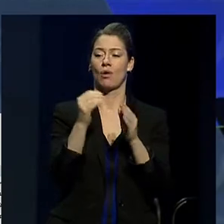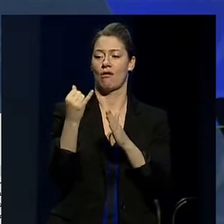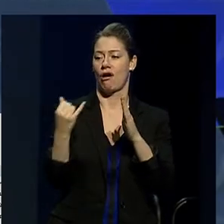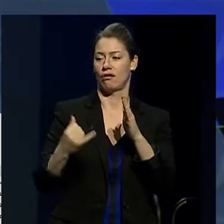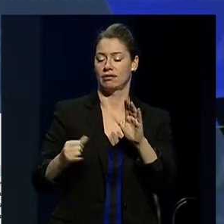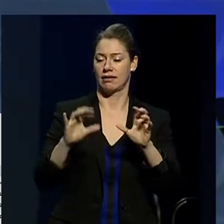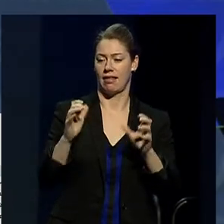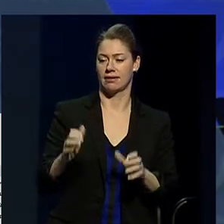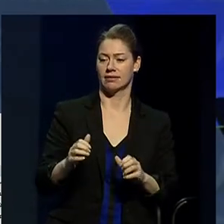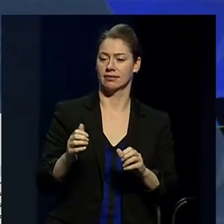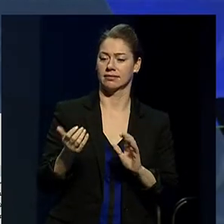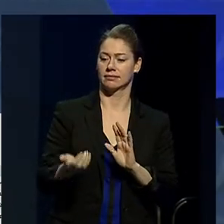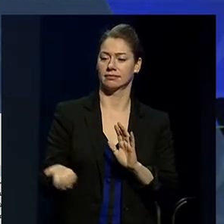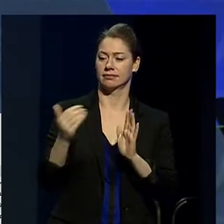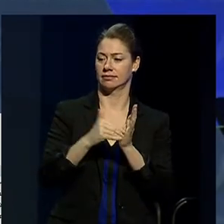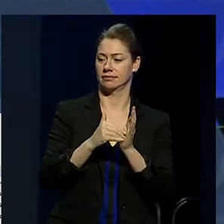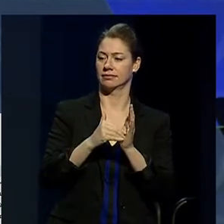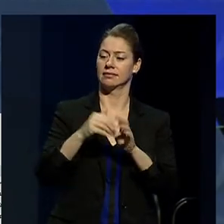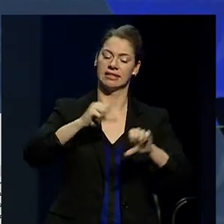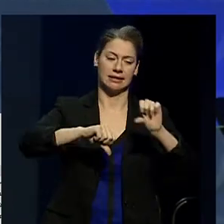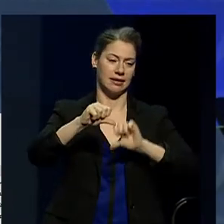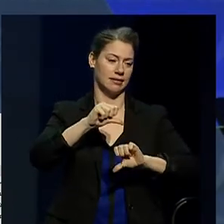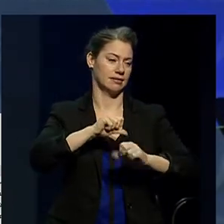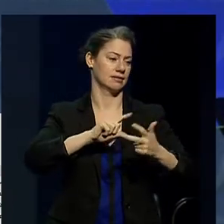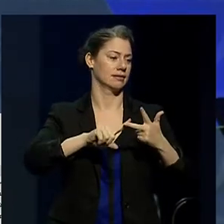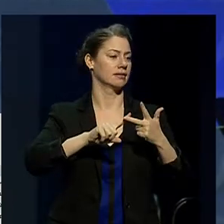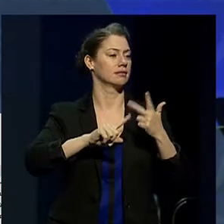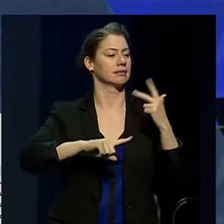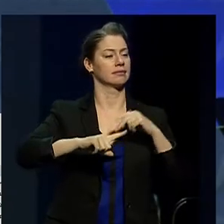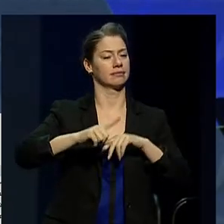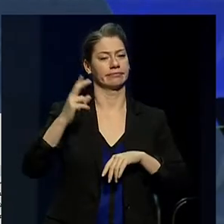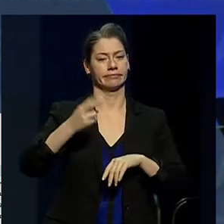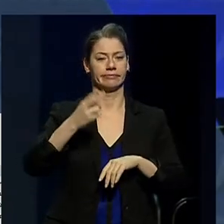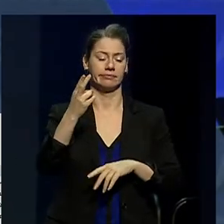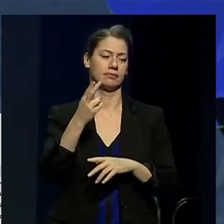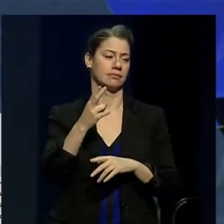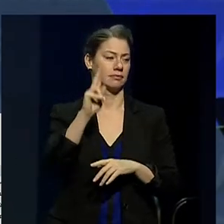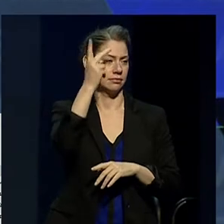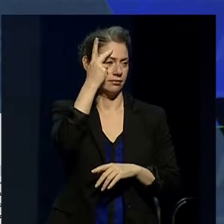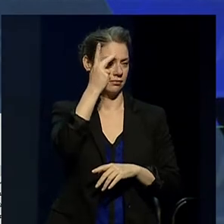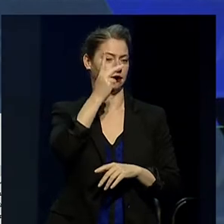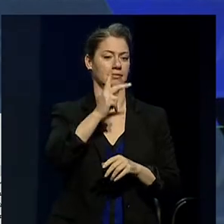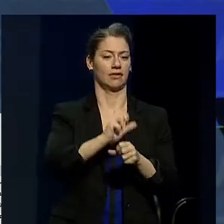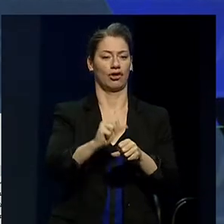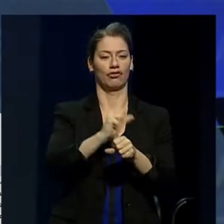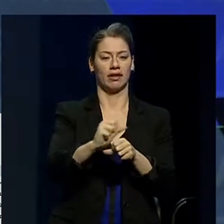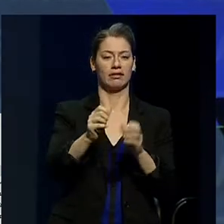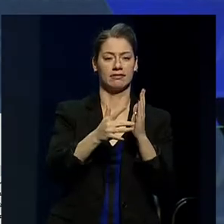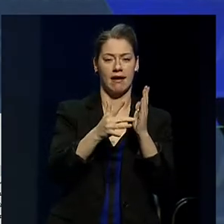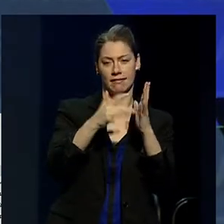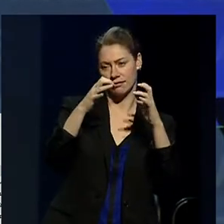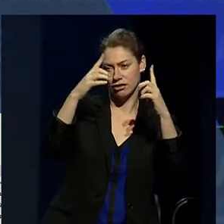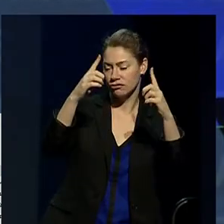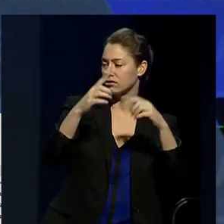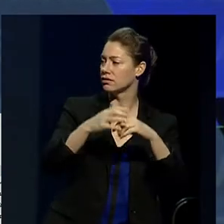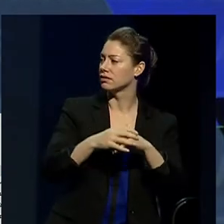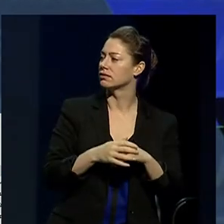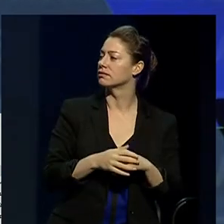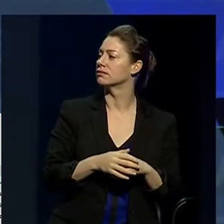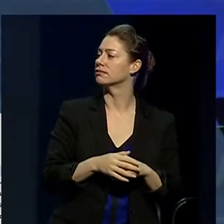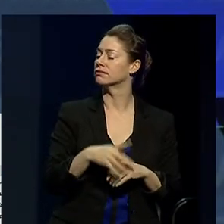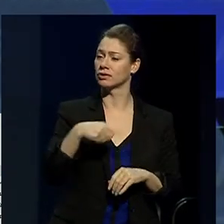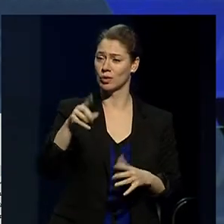and science and civics and career technical education. Do we like that? And don't we want to see